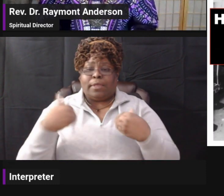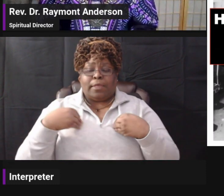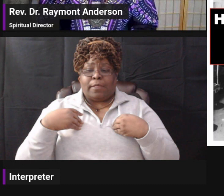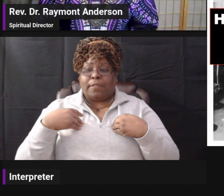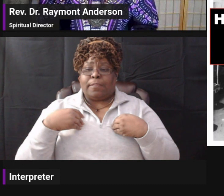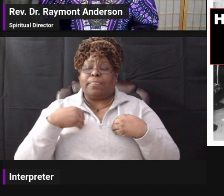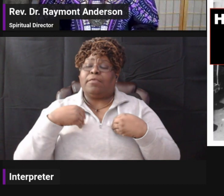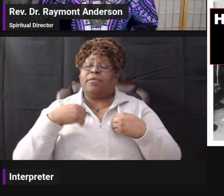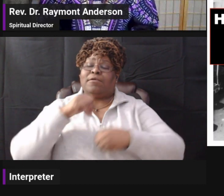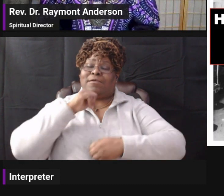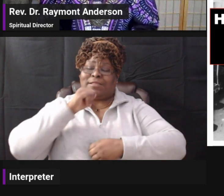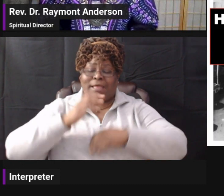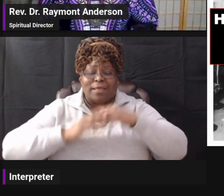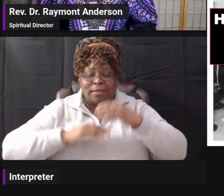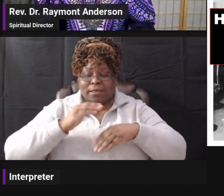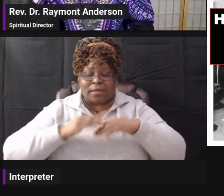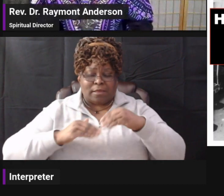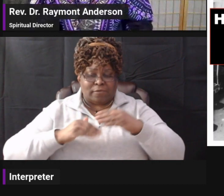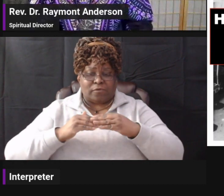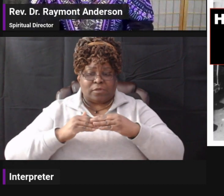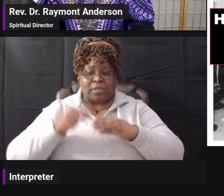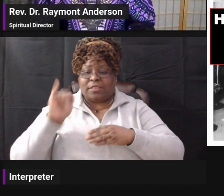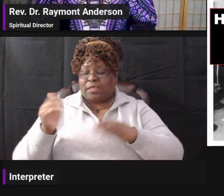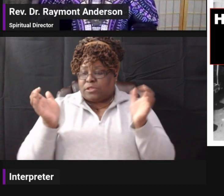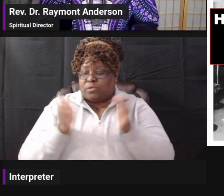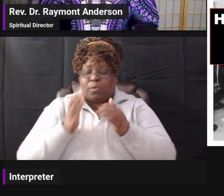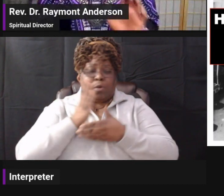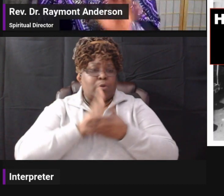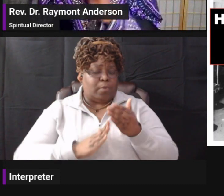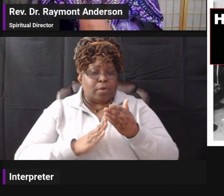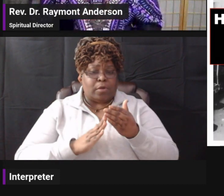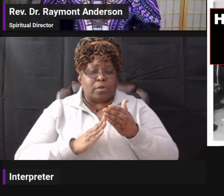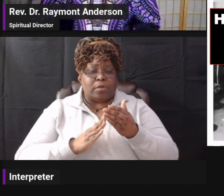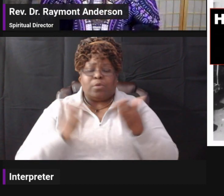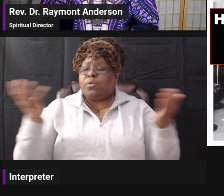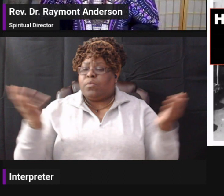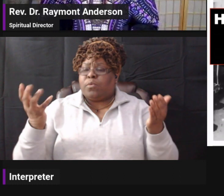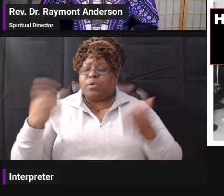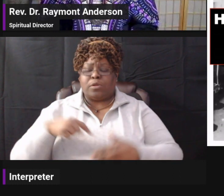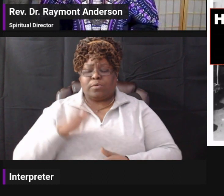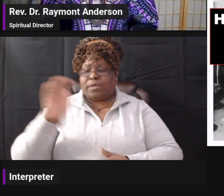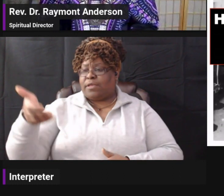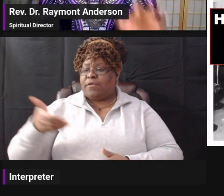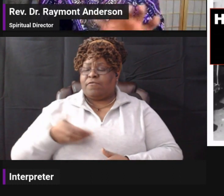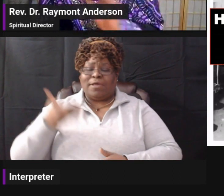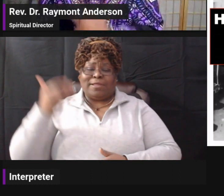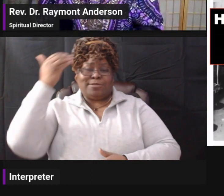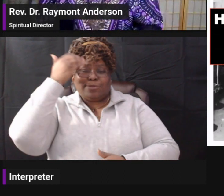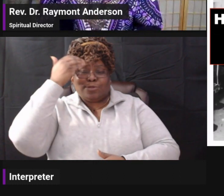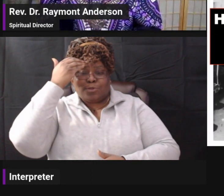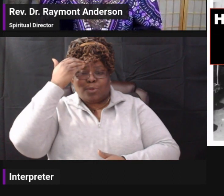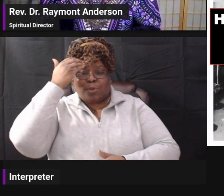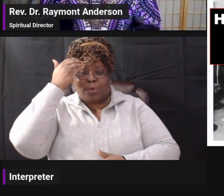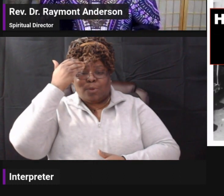and more, right? Discomfort is the least of our concerns. What are we invited to know? What